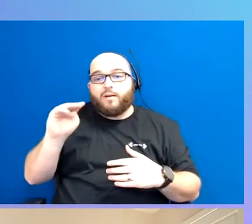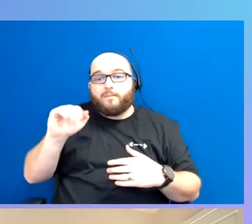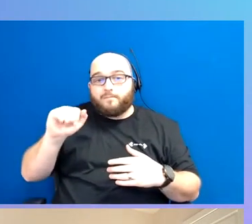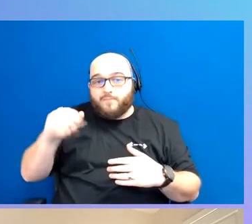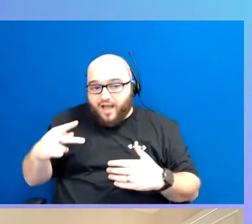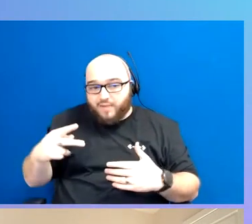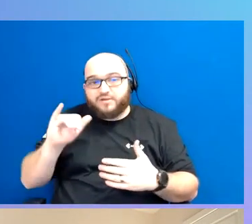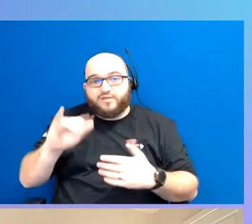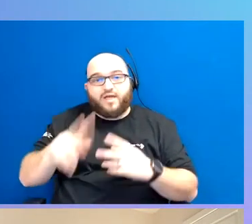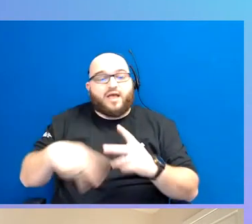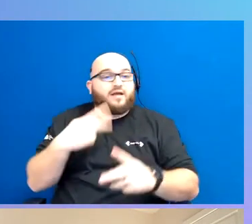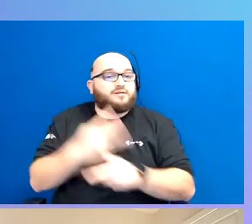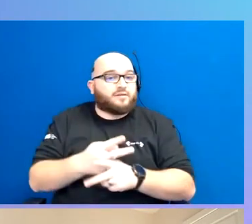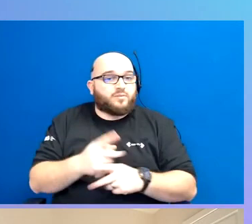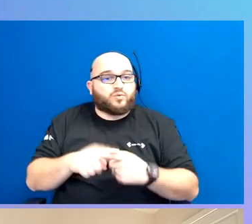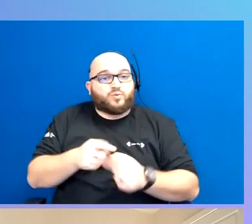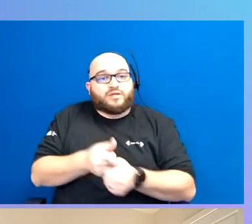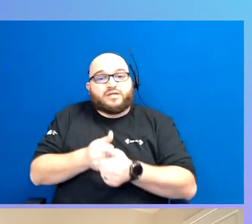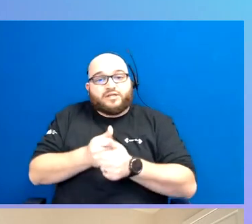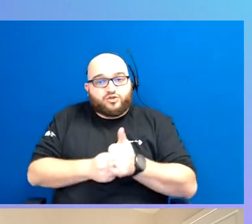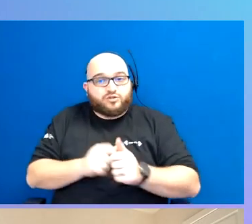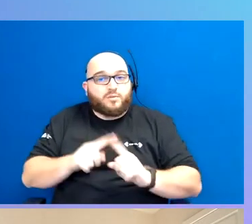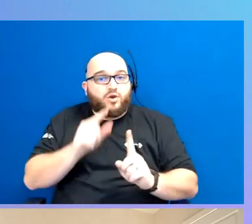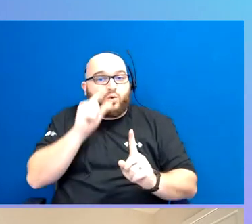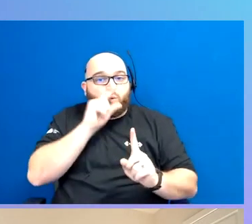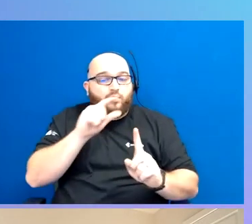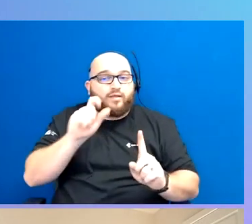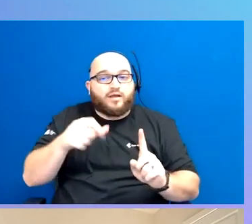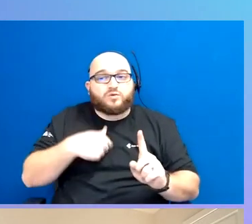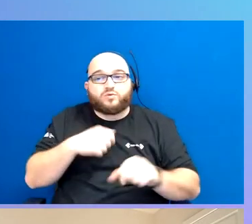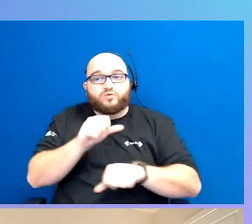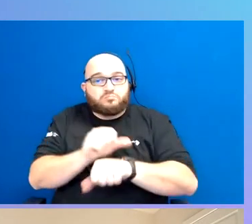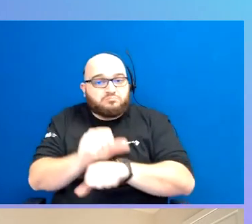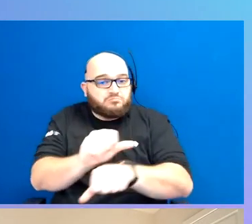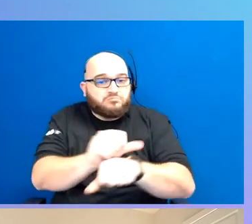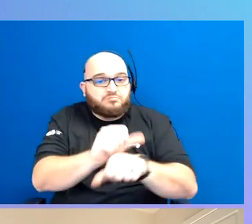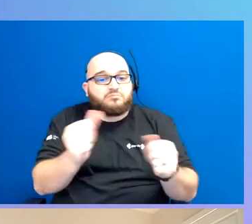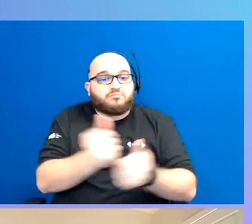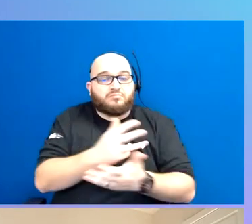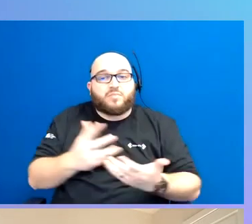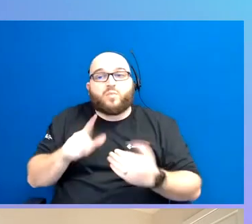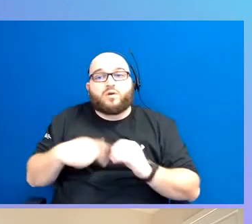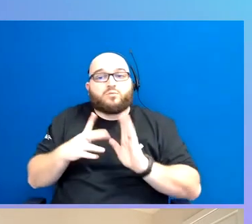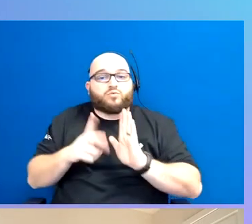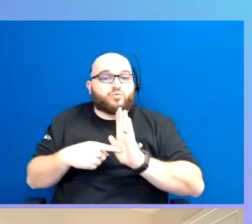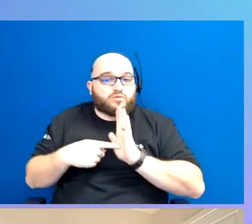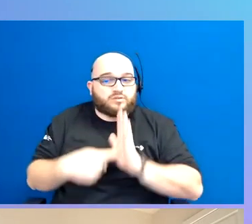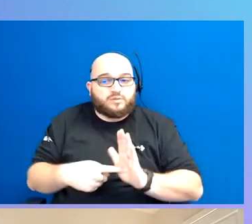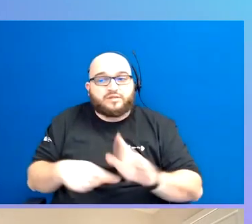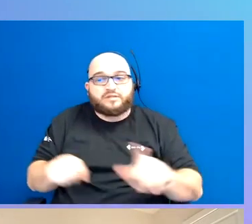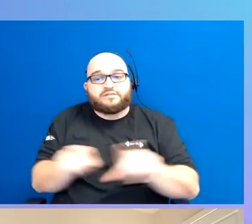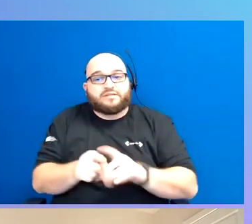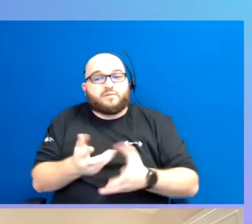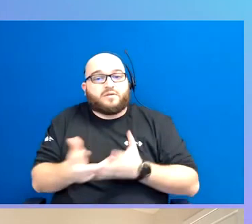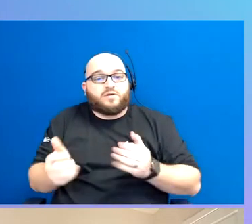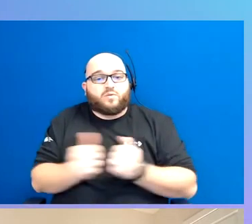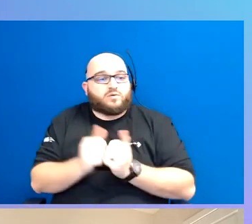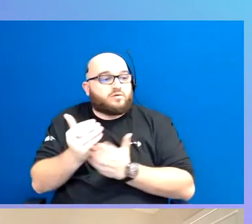really close to each other, but Google has done a really good job when it comes to displaying the same thing in the